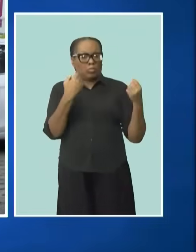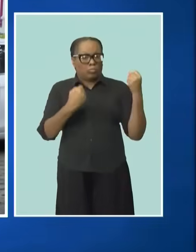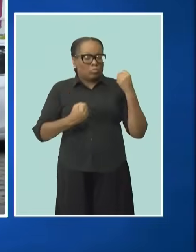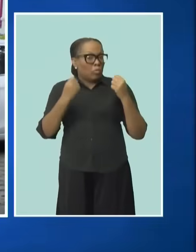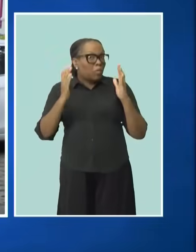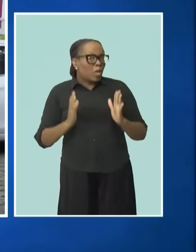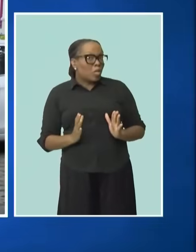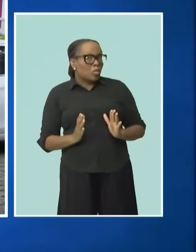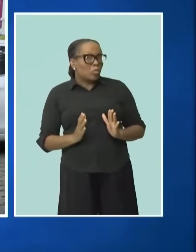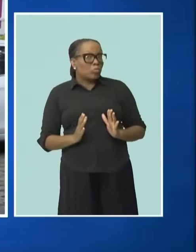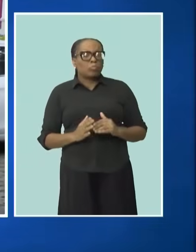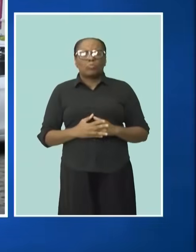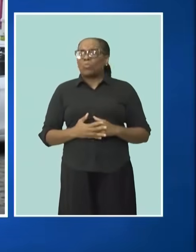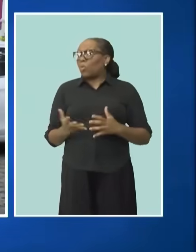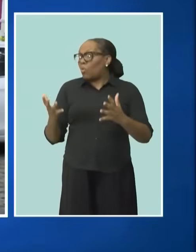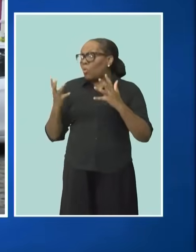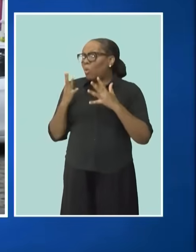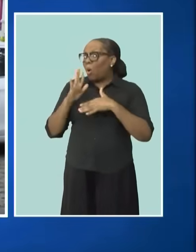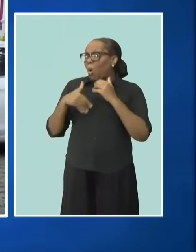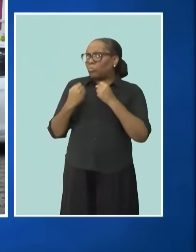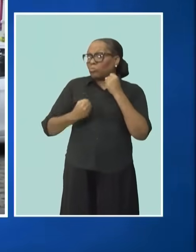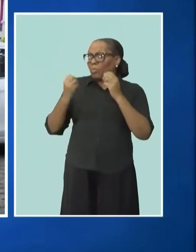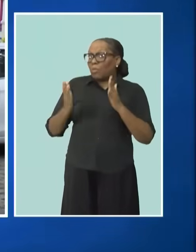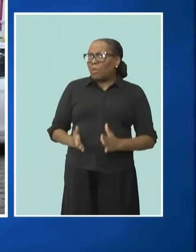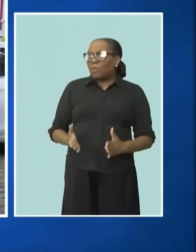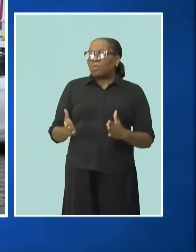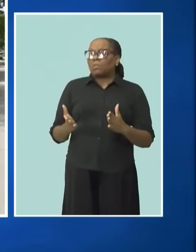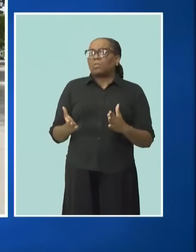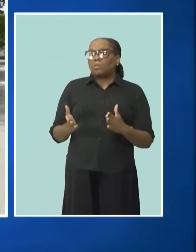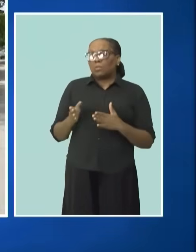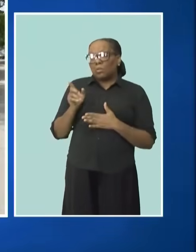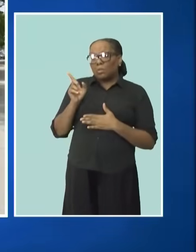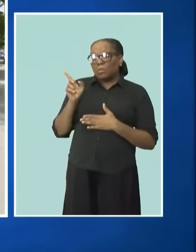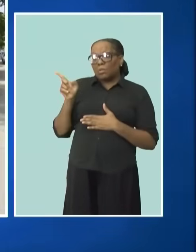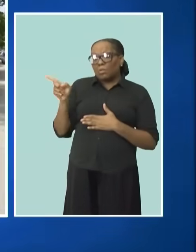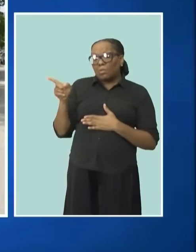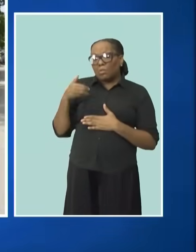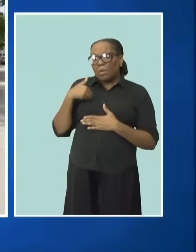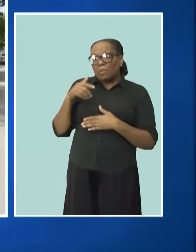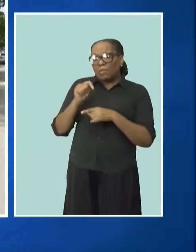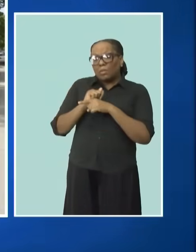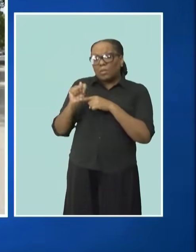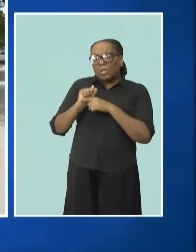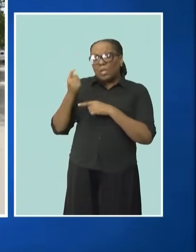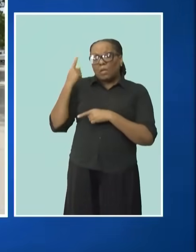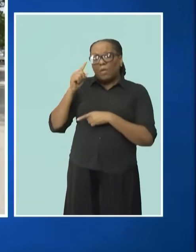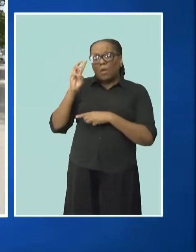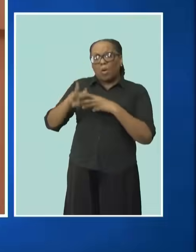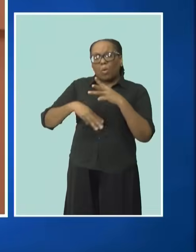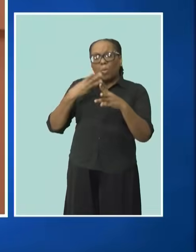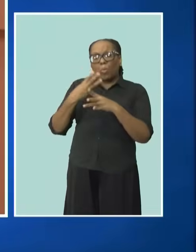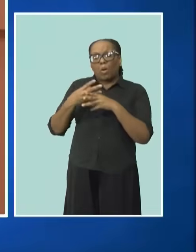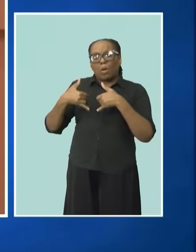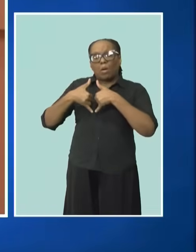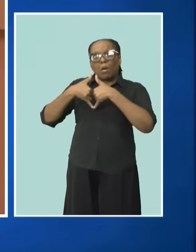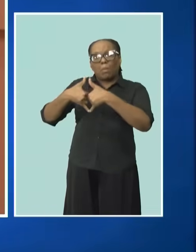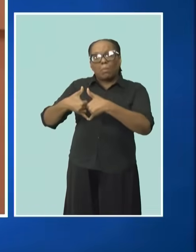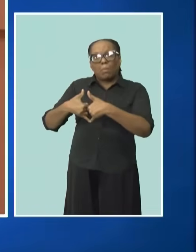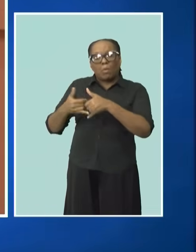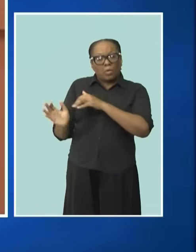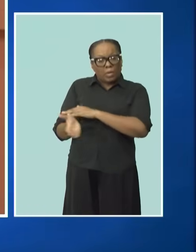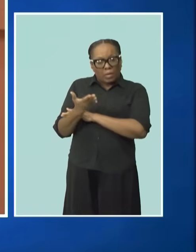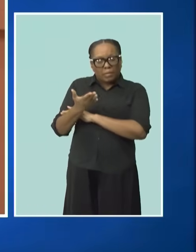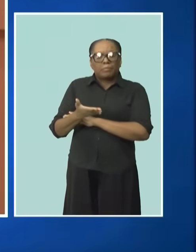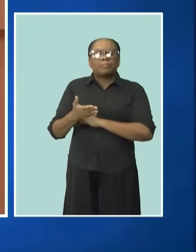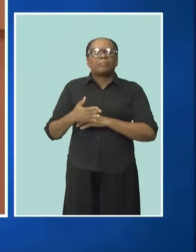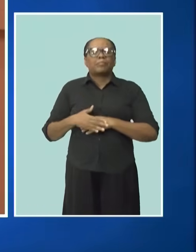we are calling on the drivers who were trained last year for World Cup. We're using a lot of those drivers. So we have over